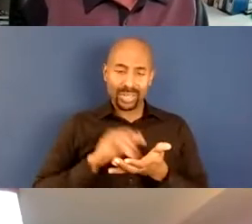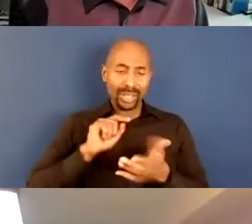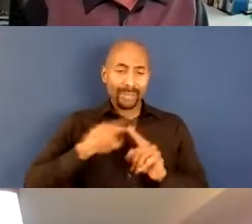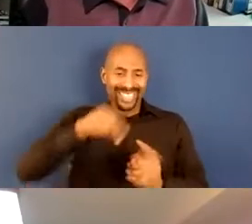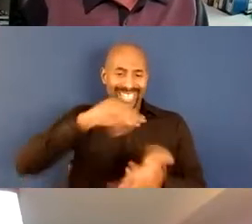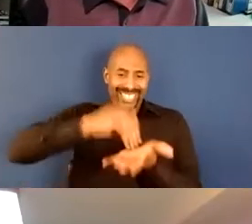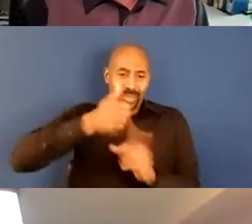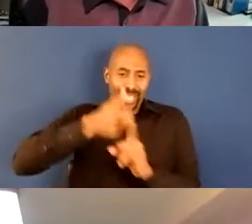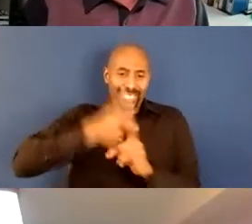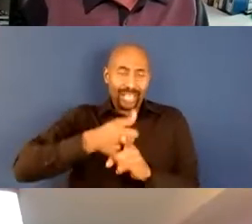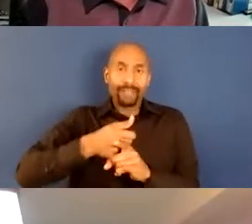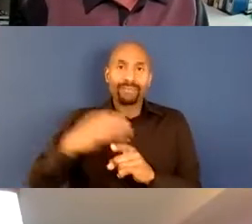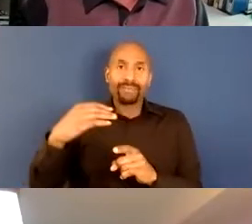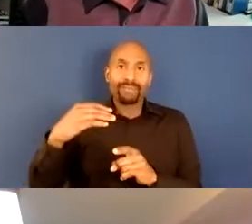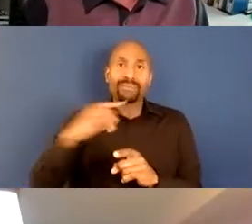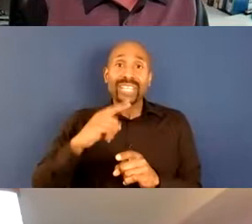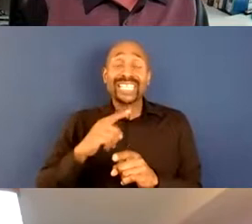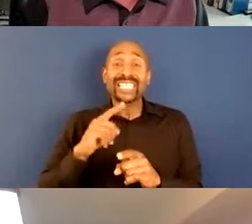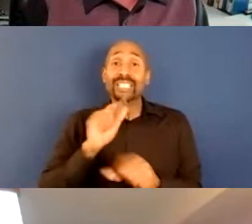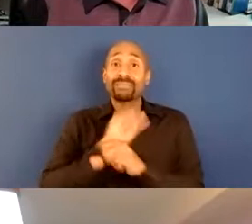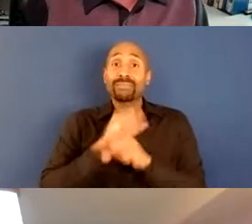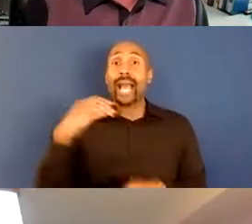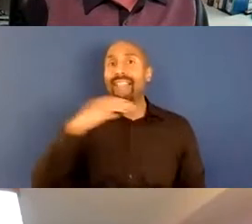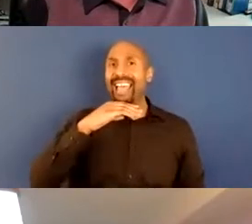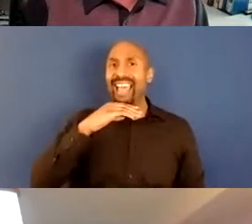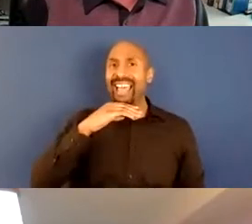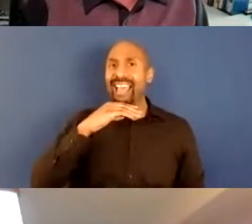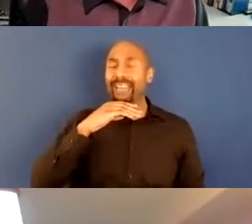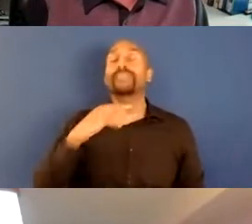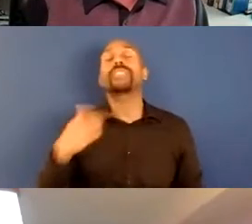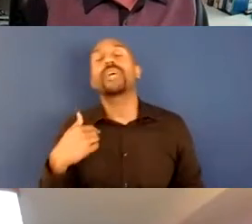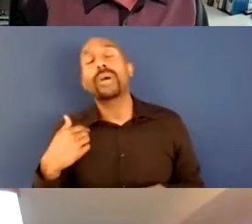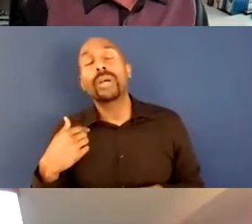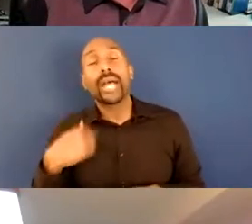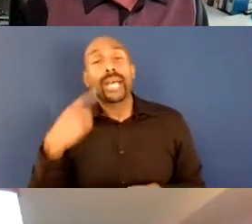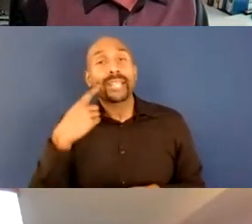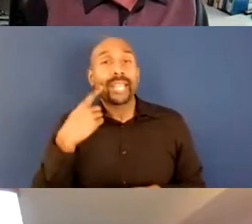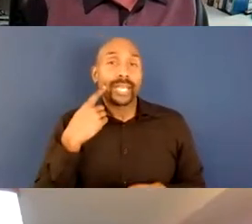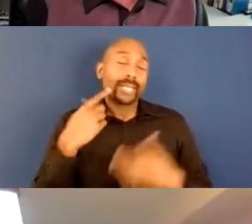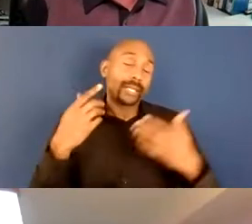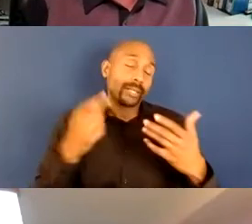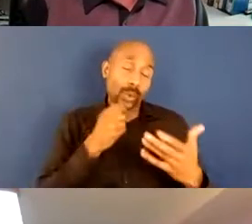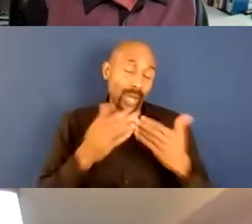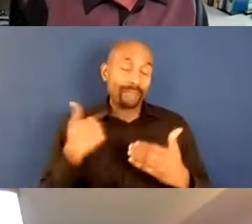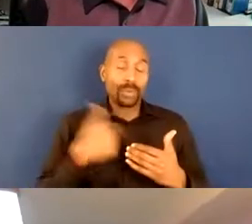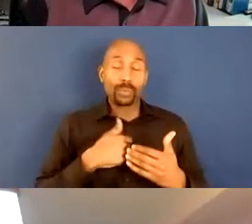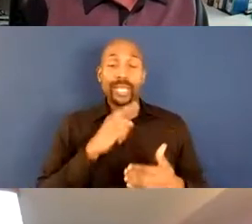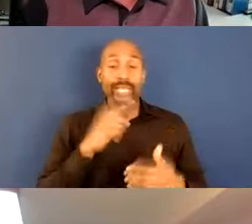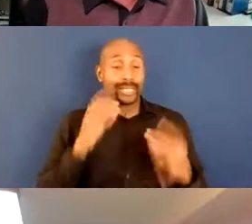of the mapping and initially and understand that we, whoever we decide we are in any given moment, don't get to tell other people